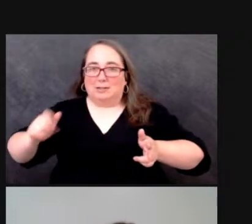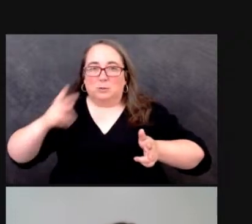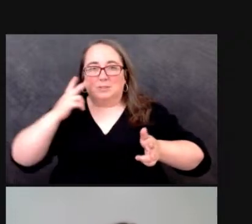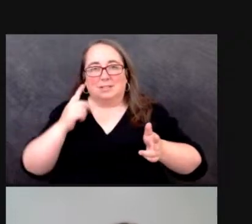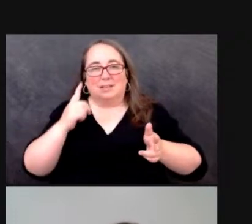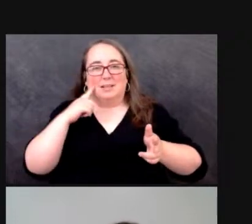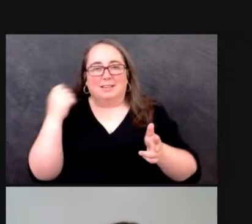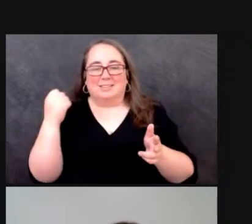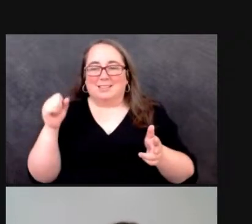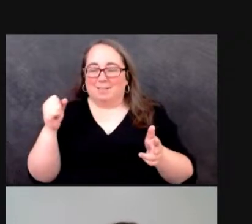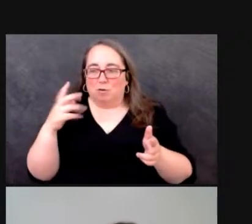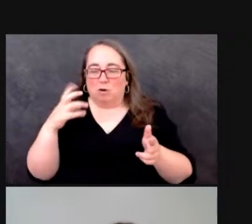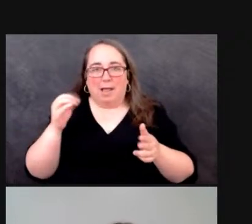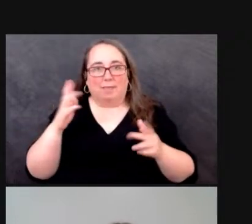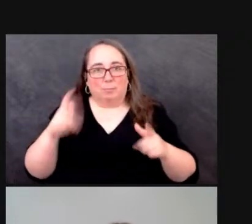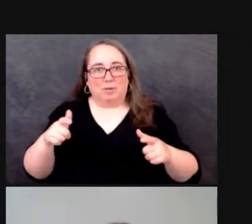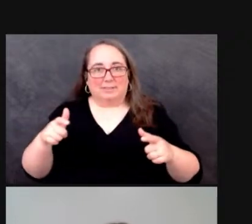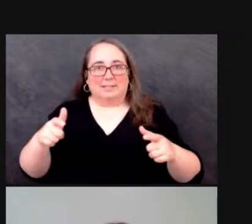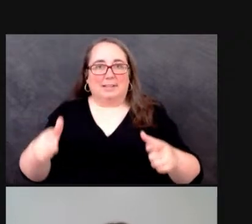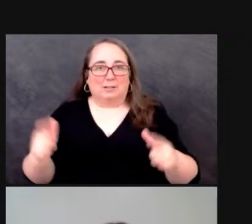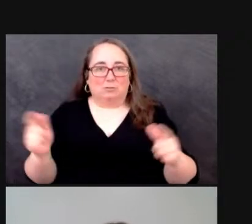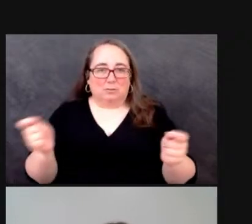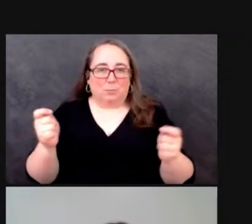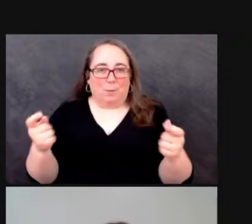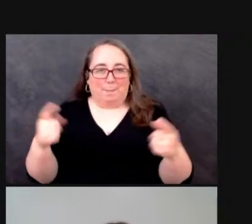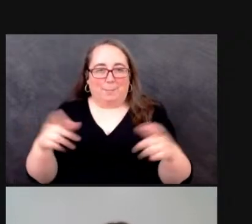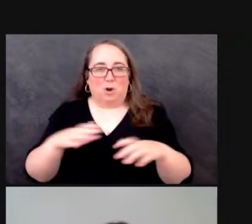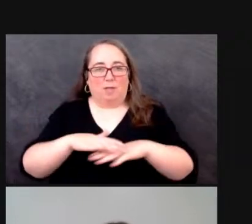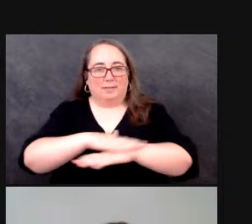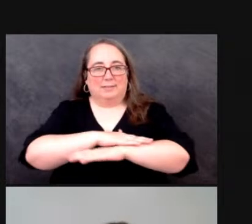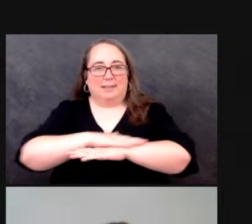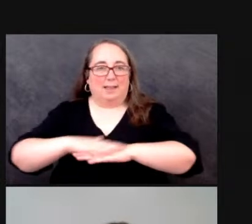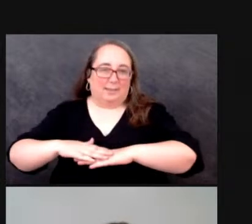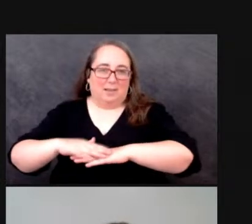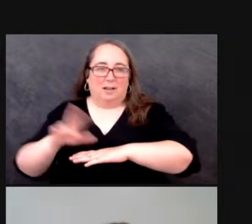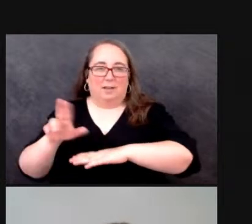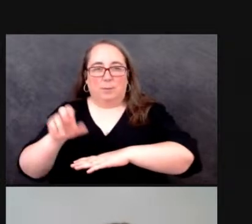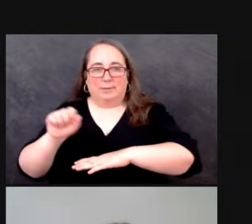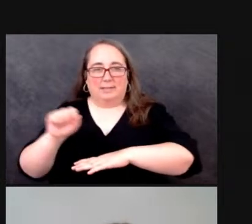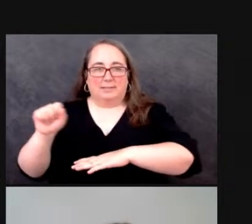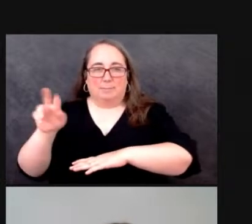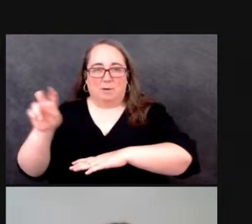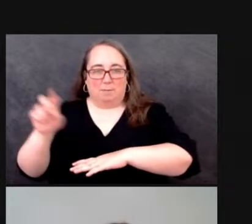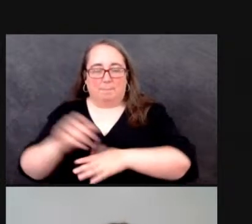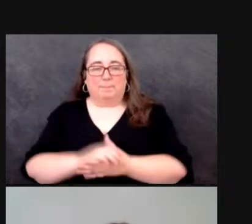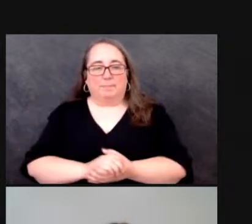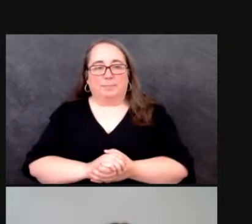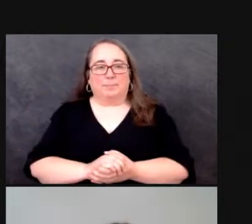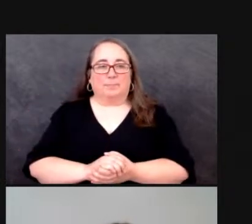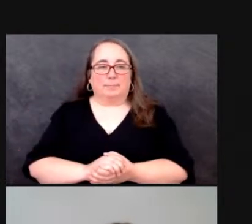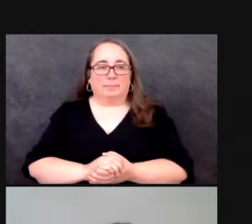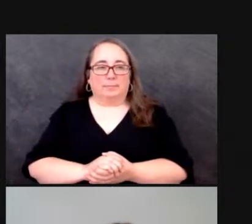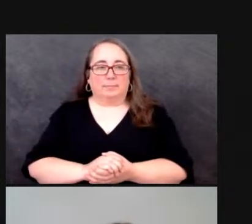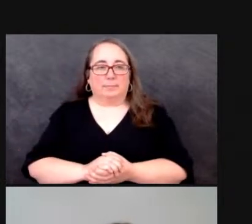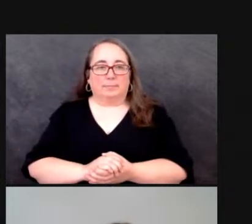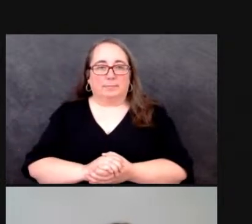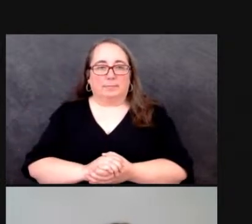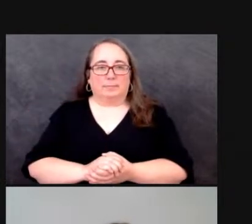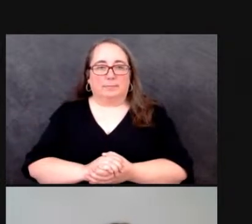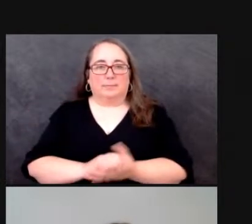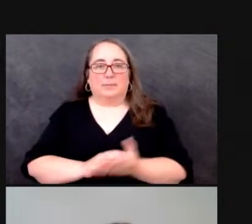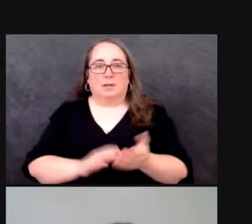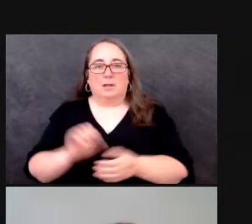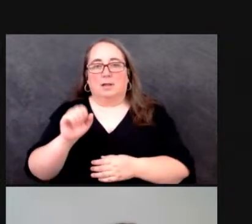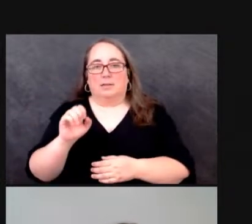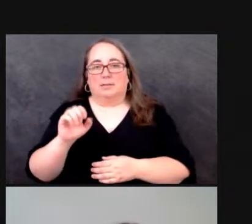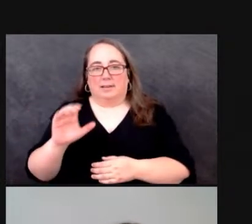and the presentation ceremonies, which would be happening on the decks of the USS Maryland. Of note in attendance was the